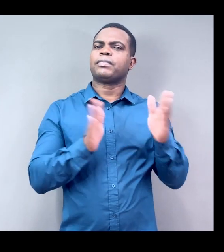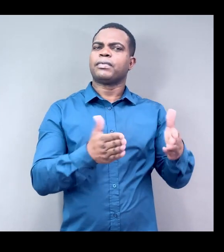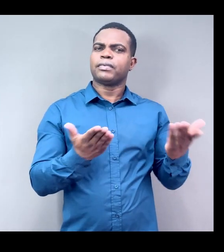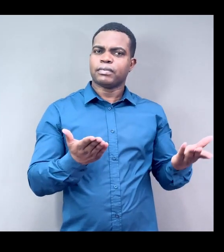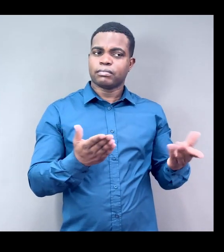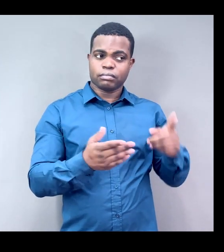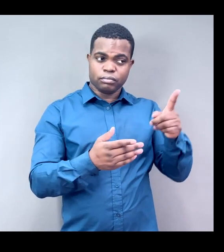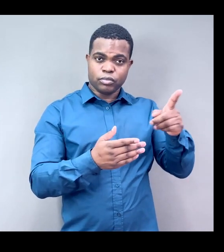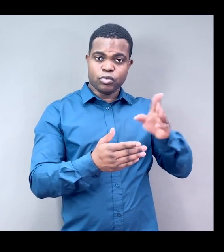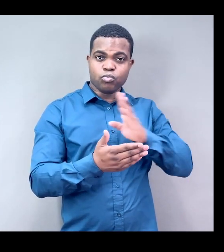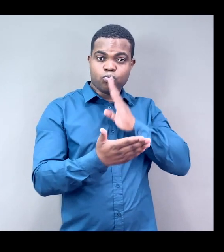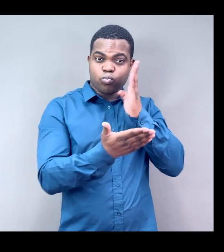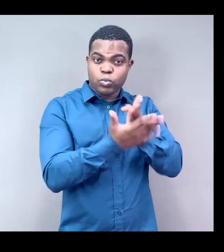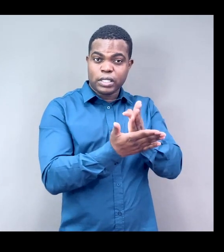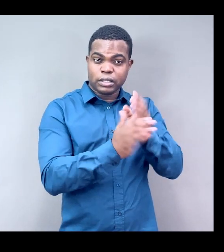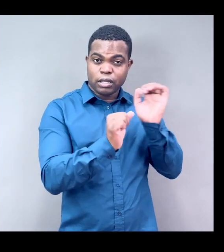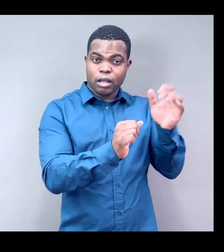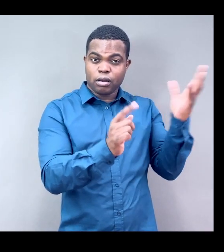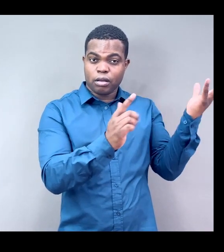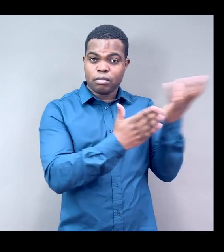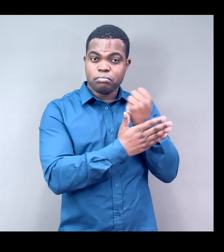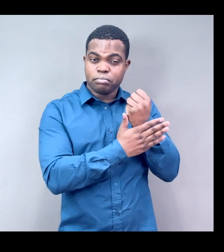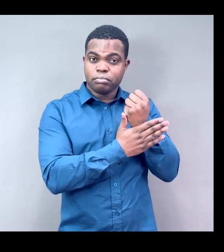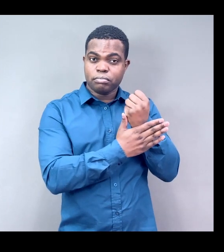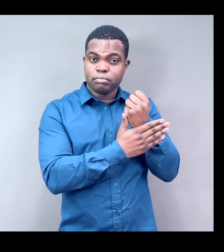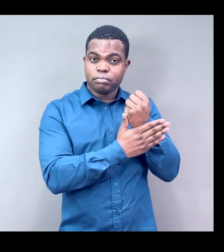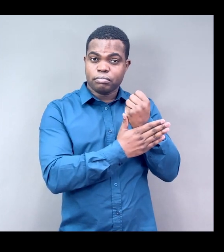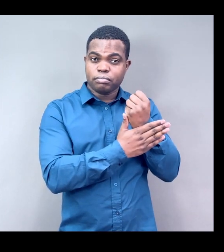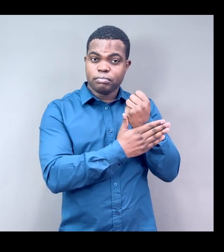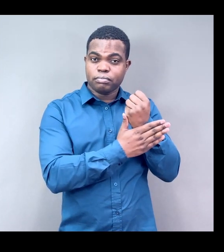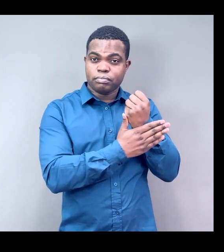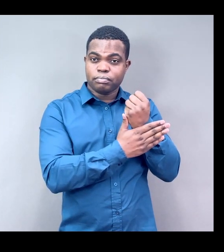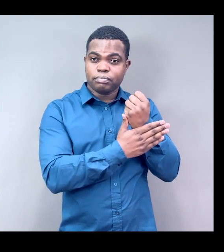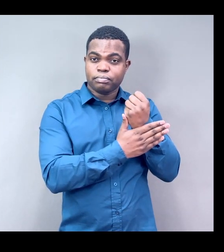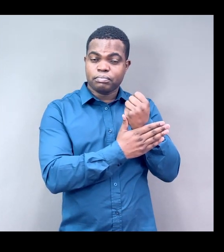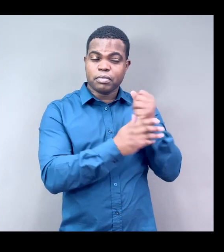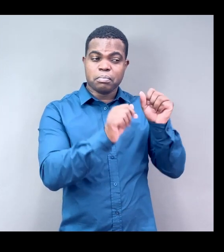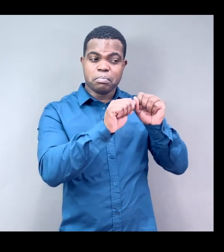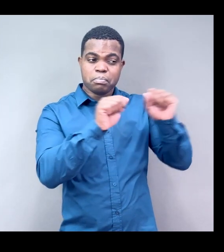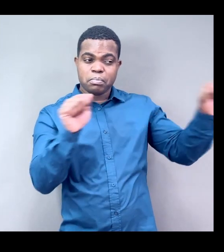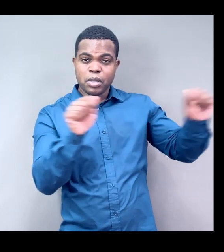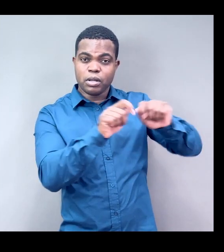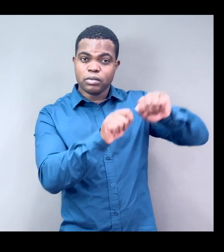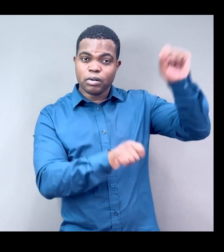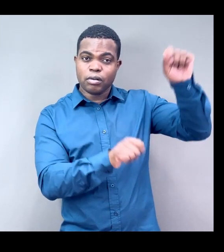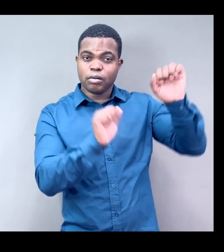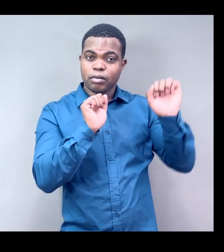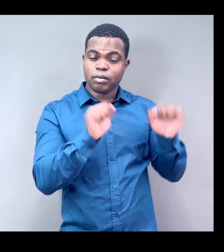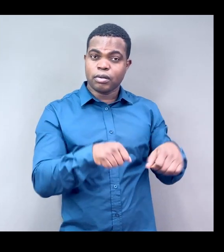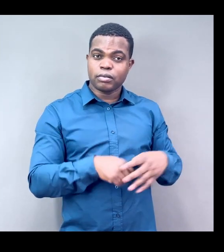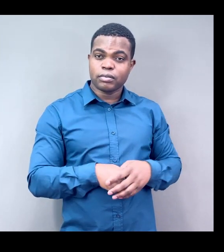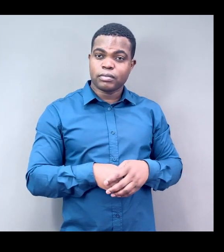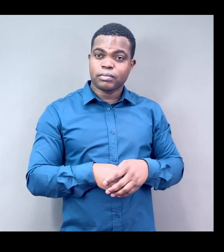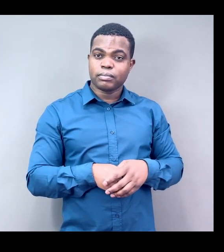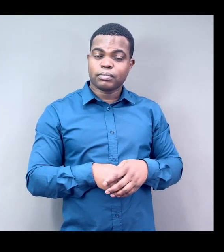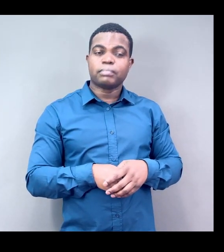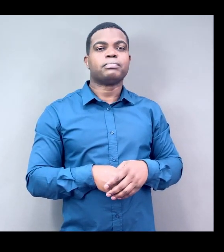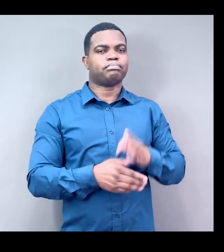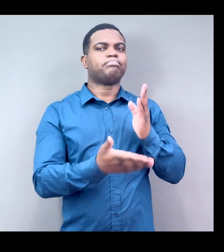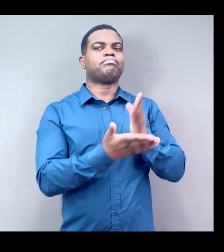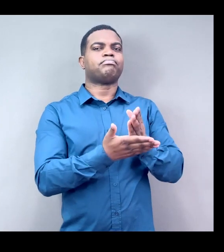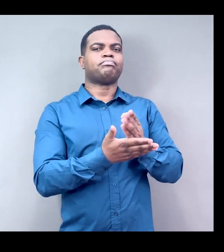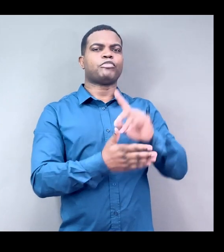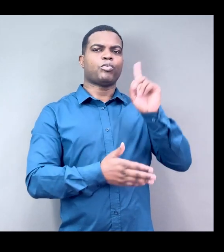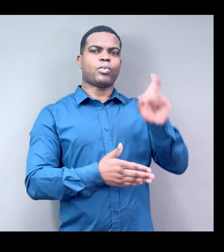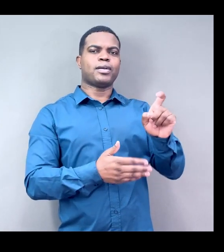awareness. Okay? Then is it realistic? Is it